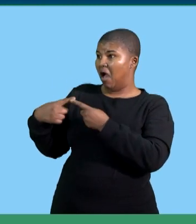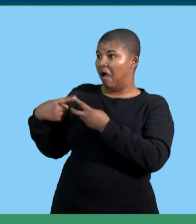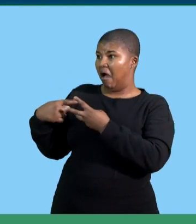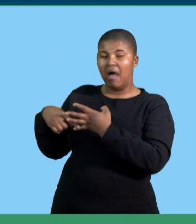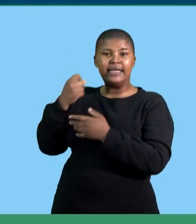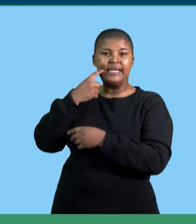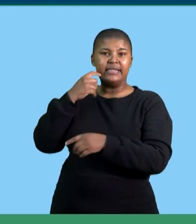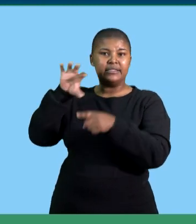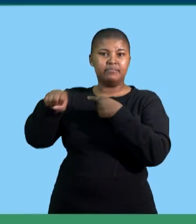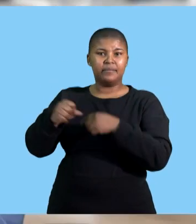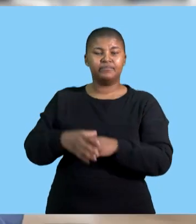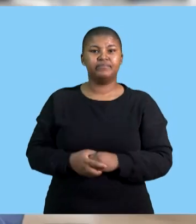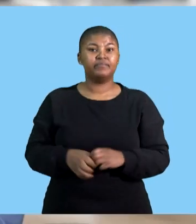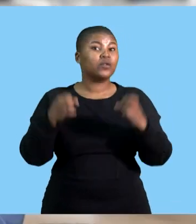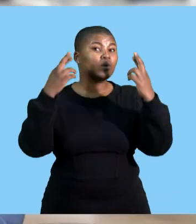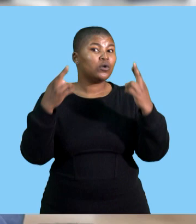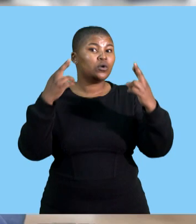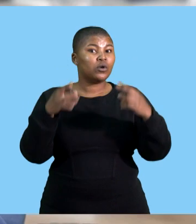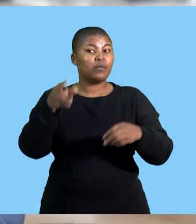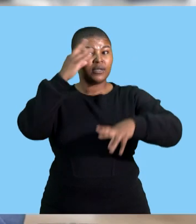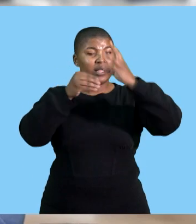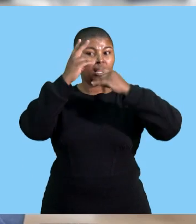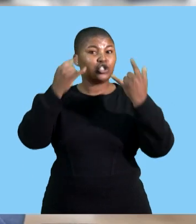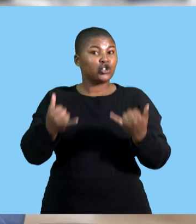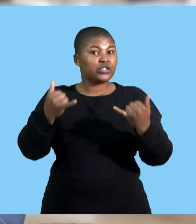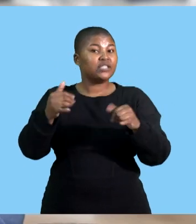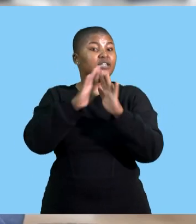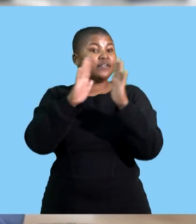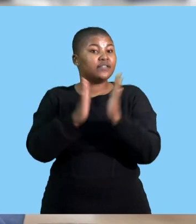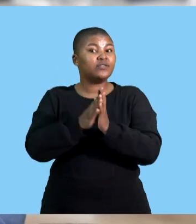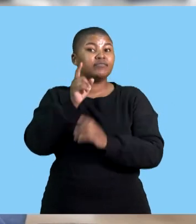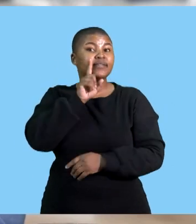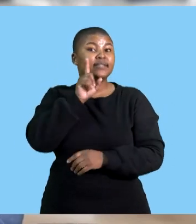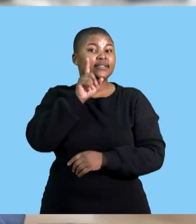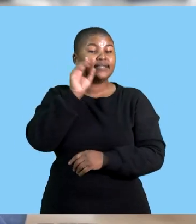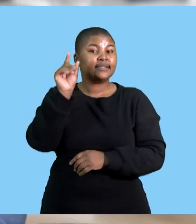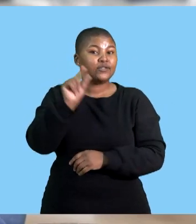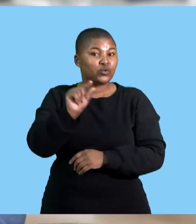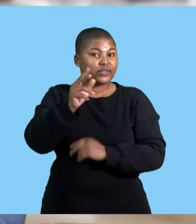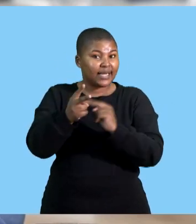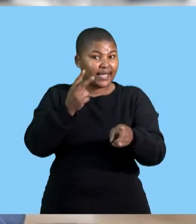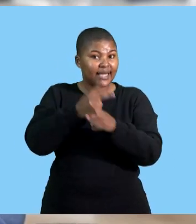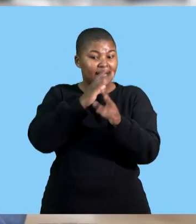I hope and wish that today's lesson was fruitful, and surely you're going to apply everything that you've learned